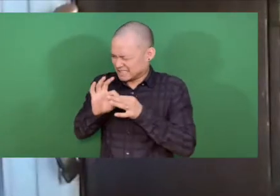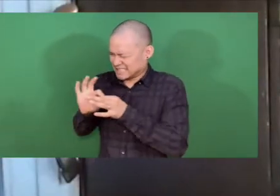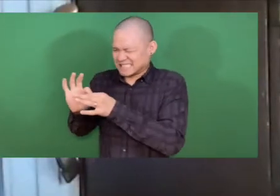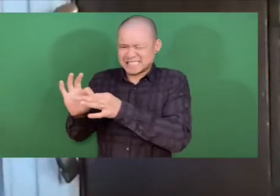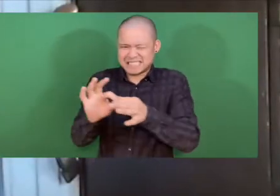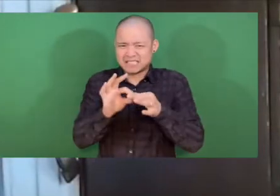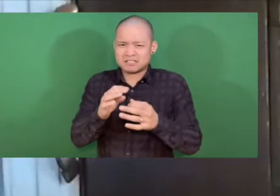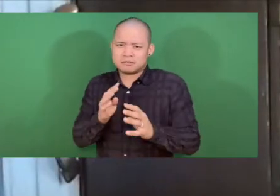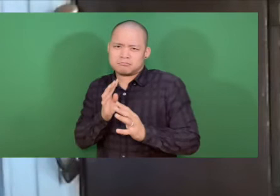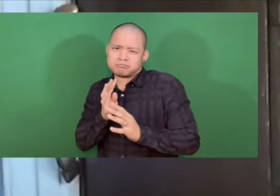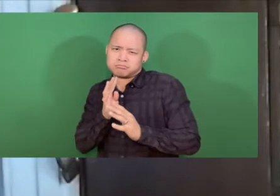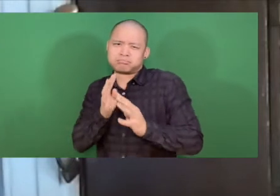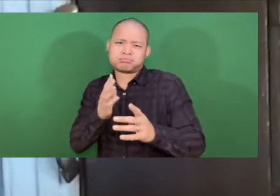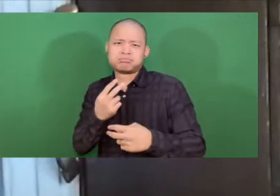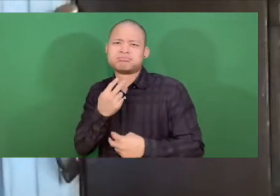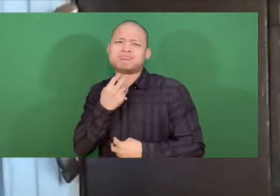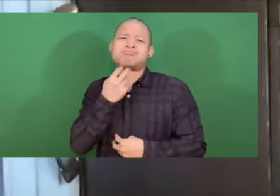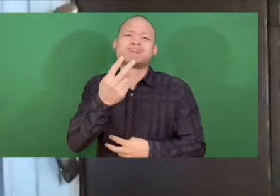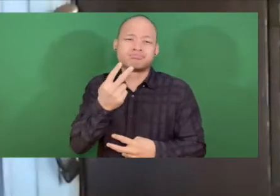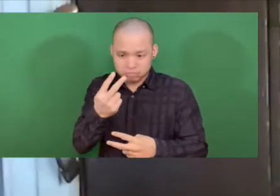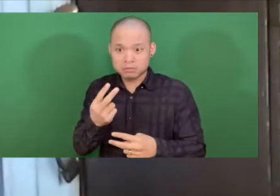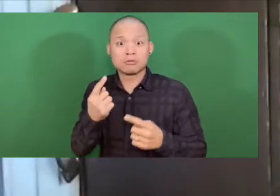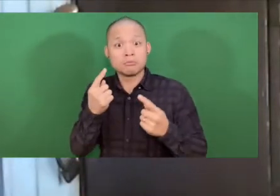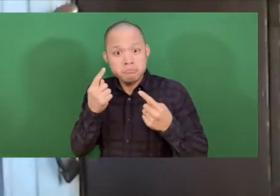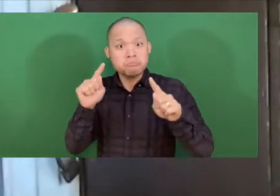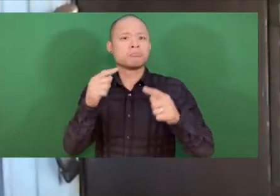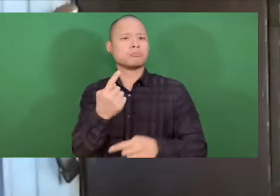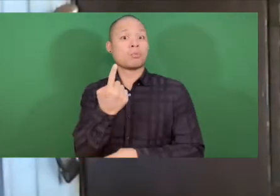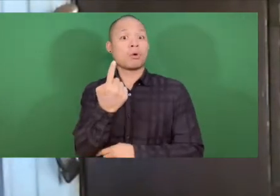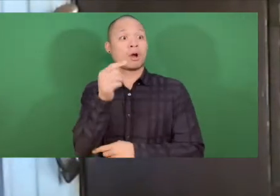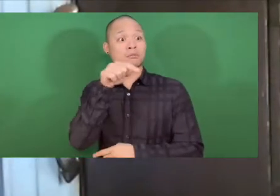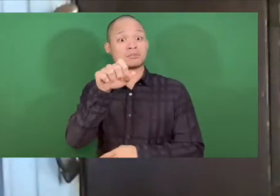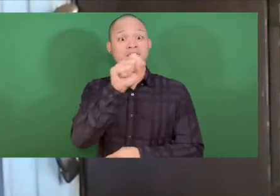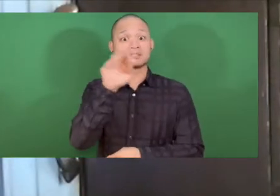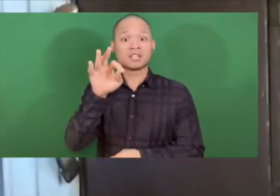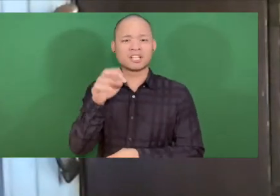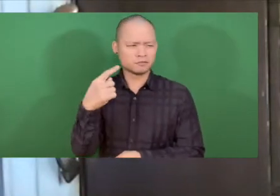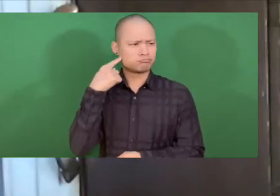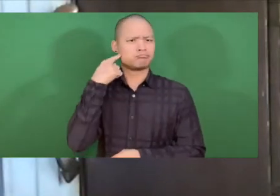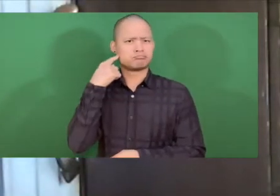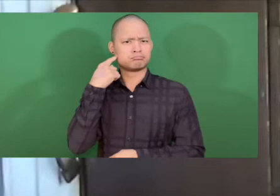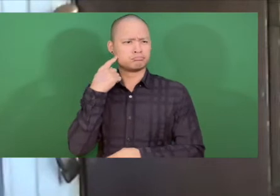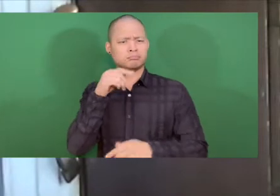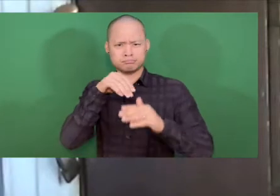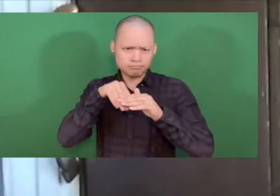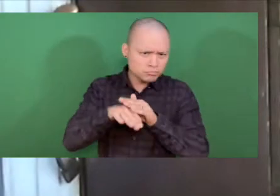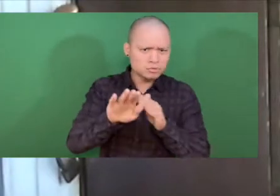that, and the hospital staff looked in to see what was going on and saw